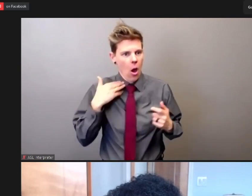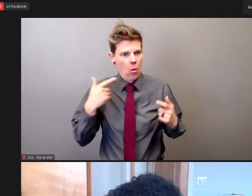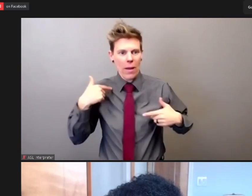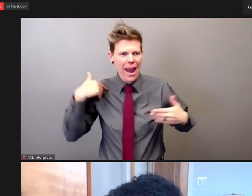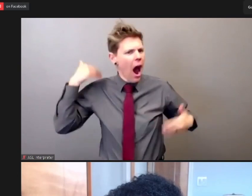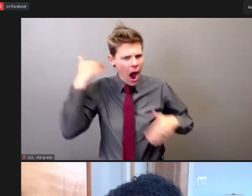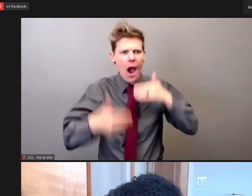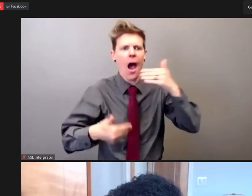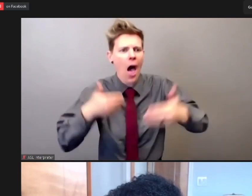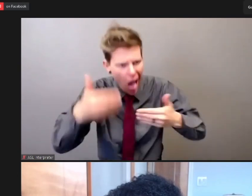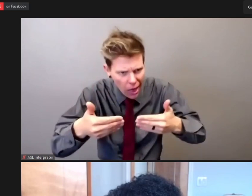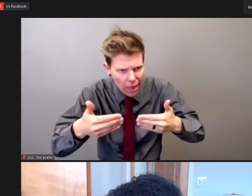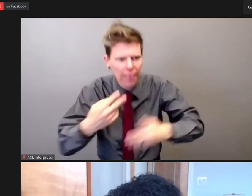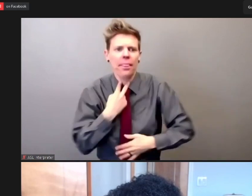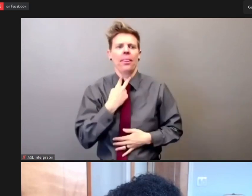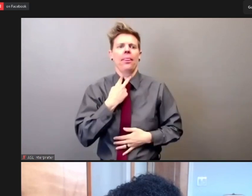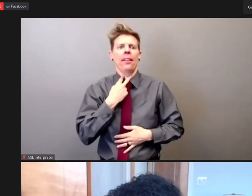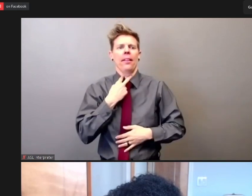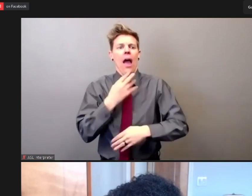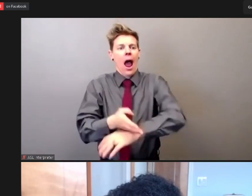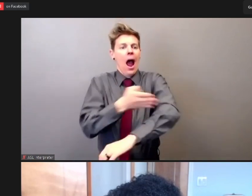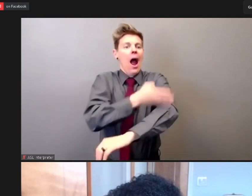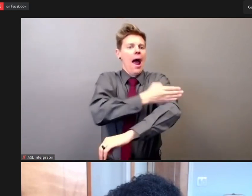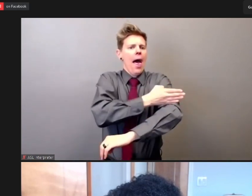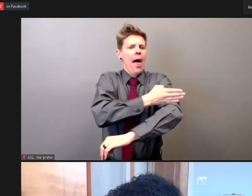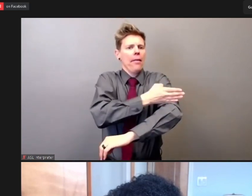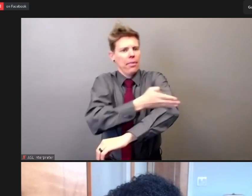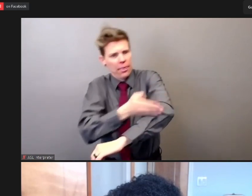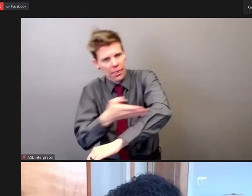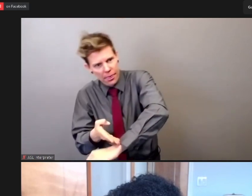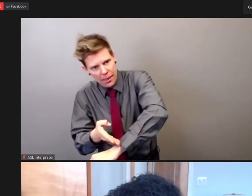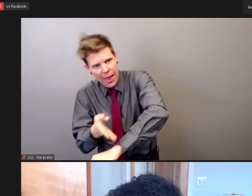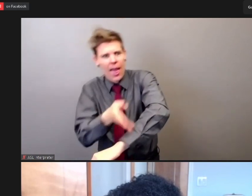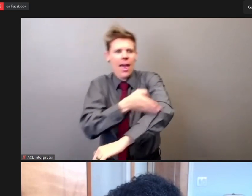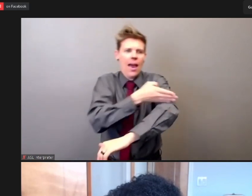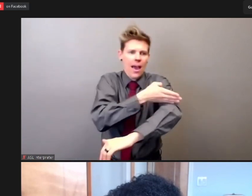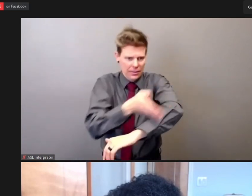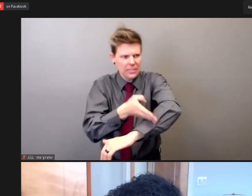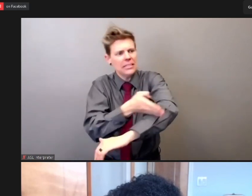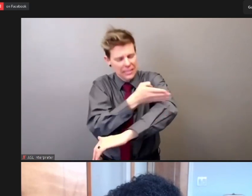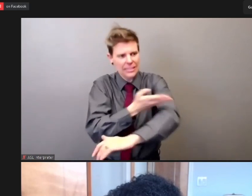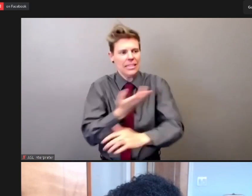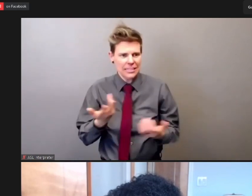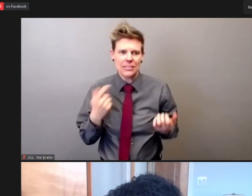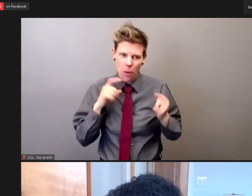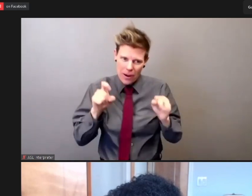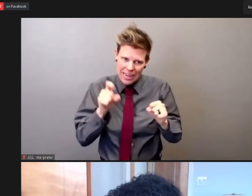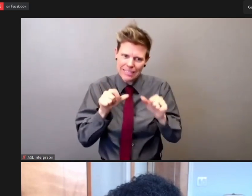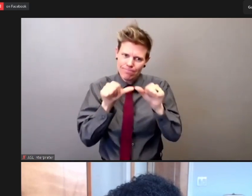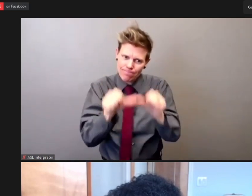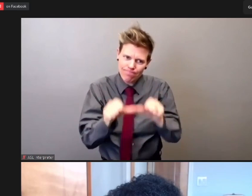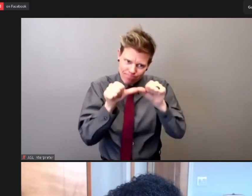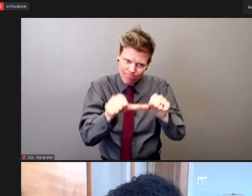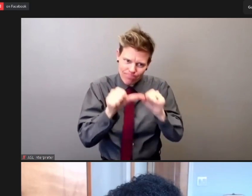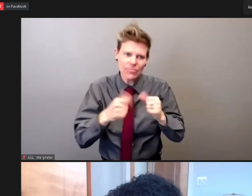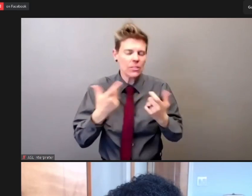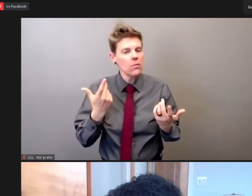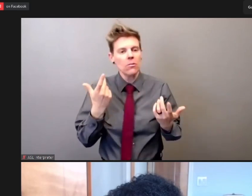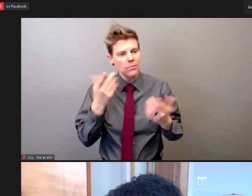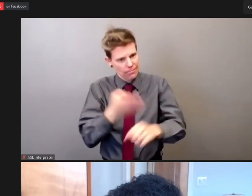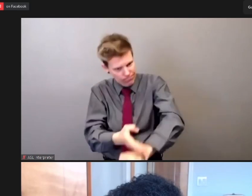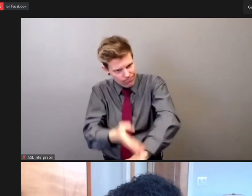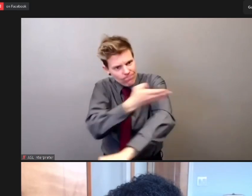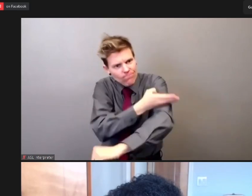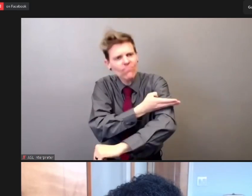public health practices, because that's our best line of defense if we have variants that